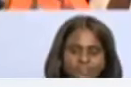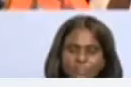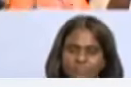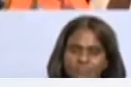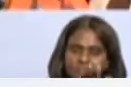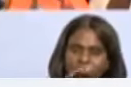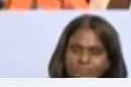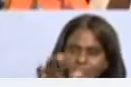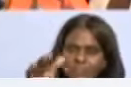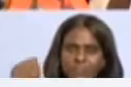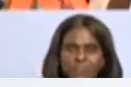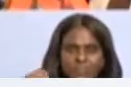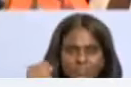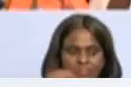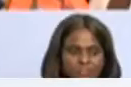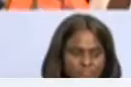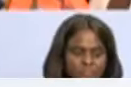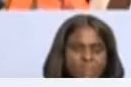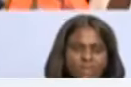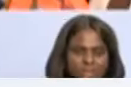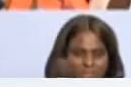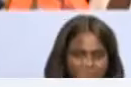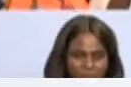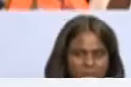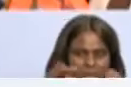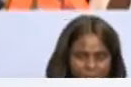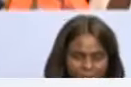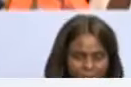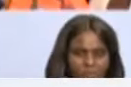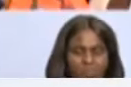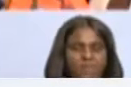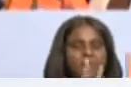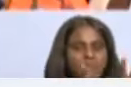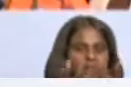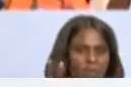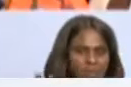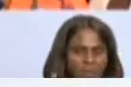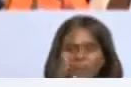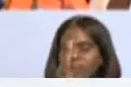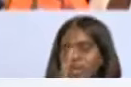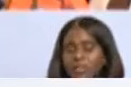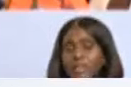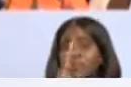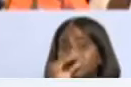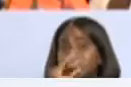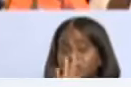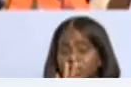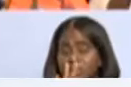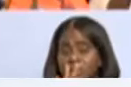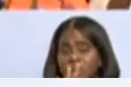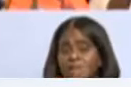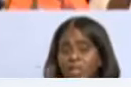resources, but also implementation and monitoring. So, Madam Speaker, that's why we need